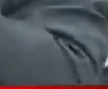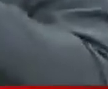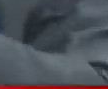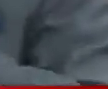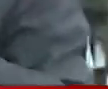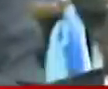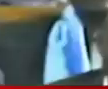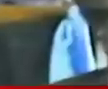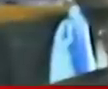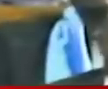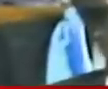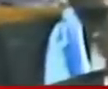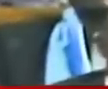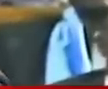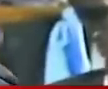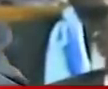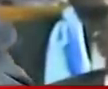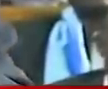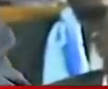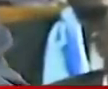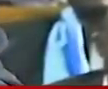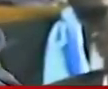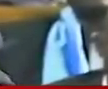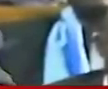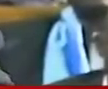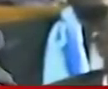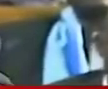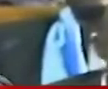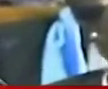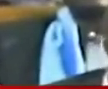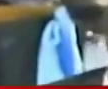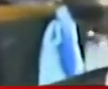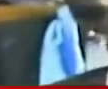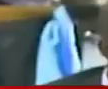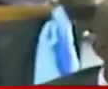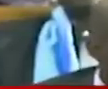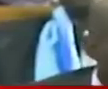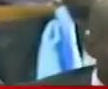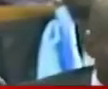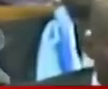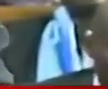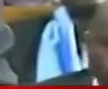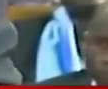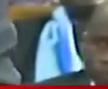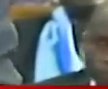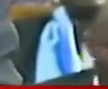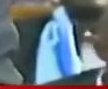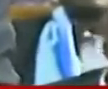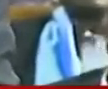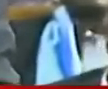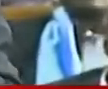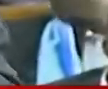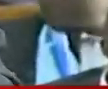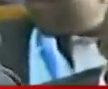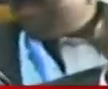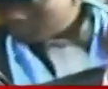Ukweli usemwe, yale maradhi yaliyokumba Kenya hii baada ya uchaguzi wa